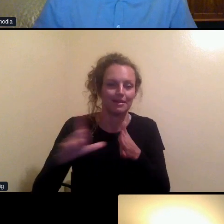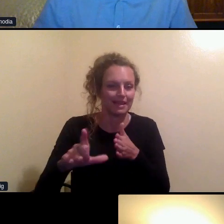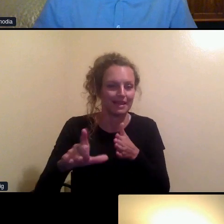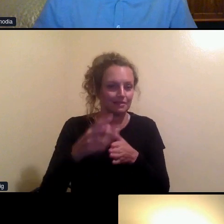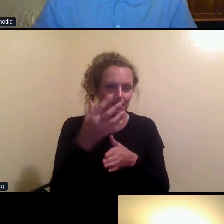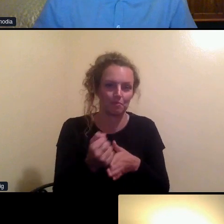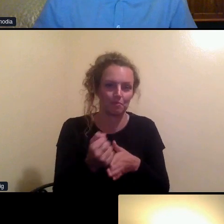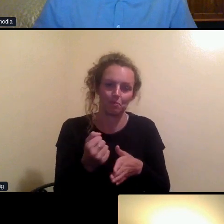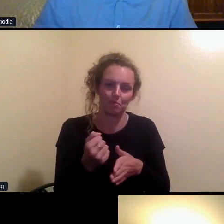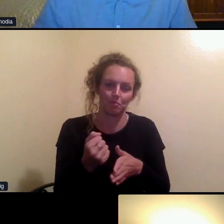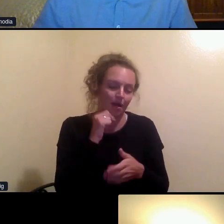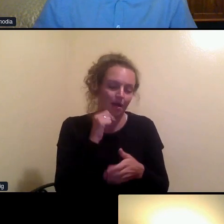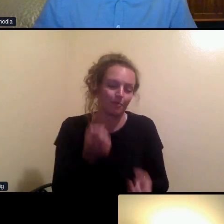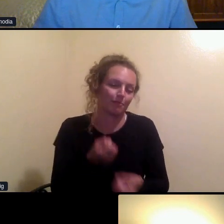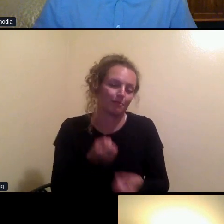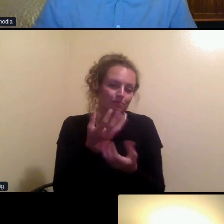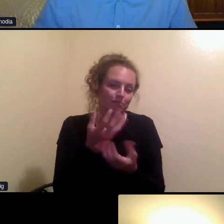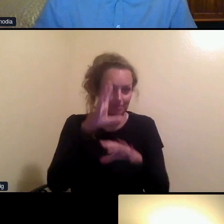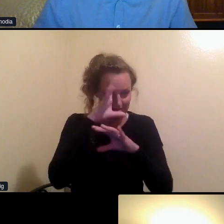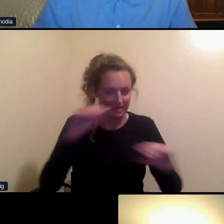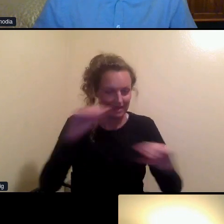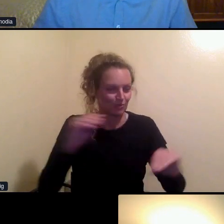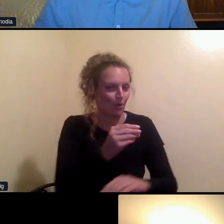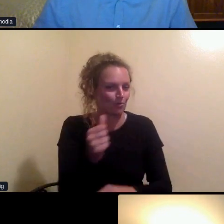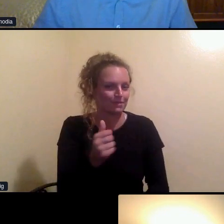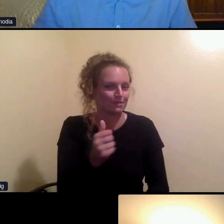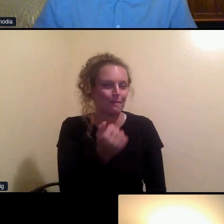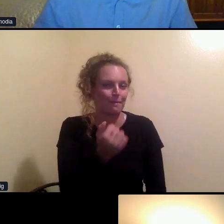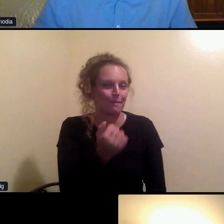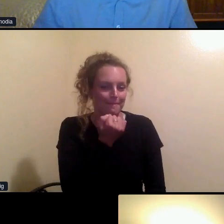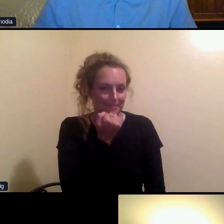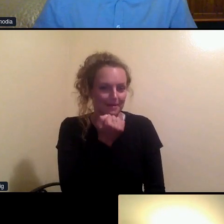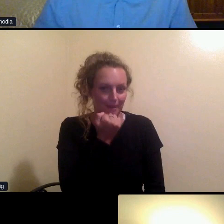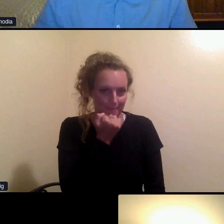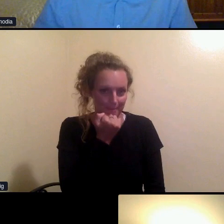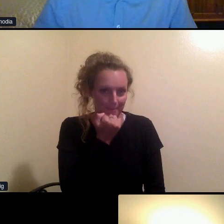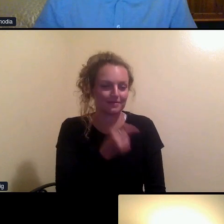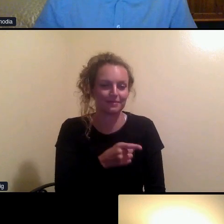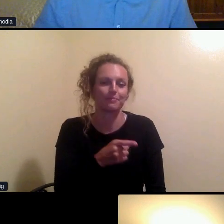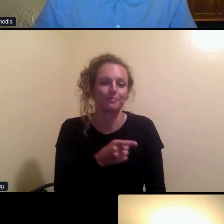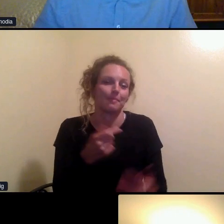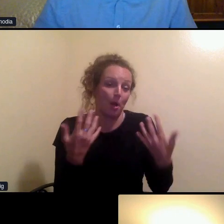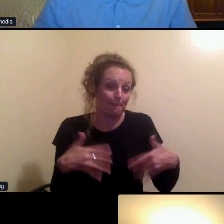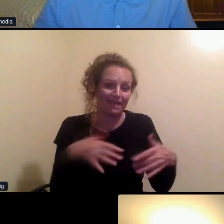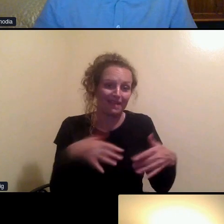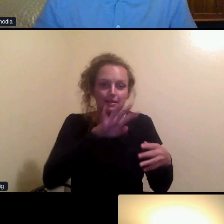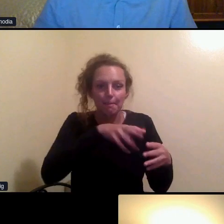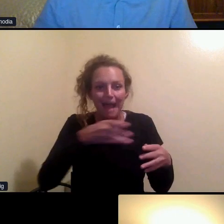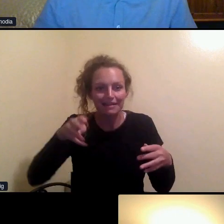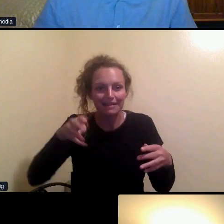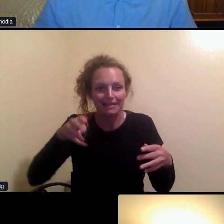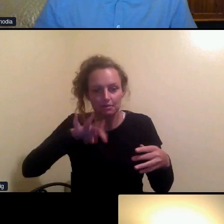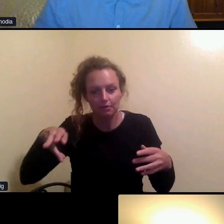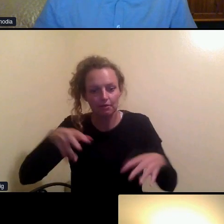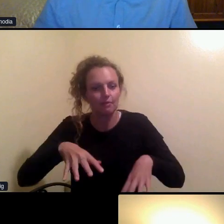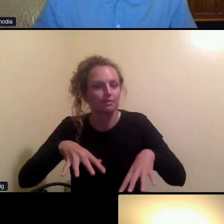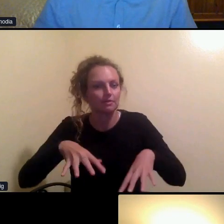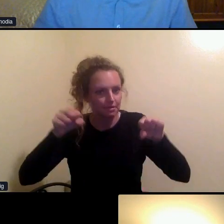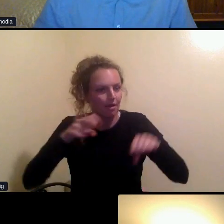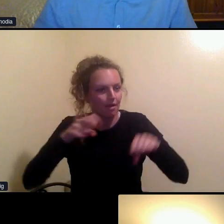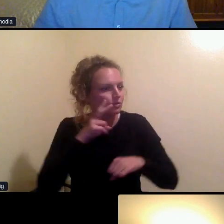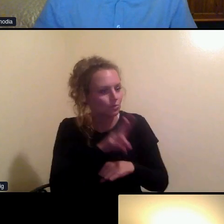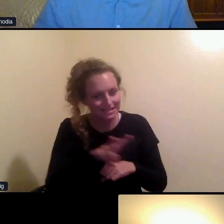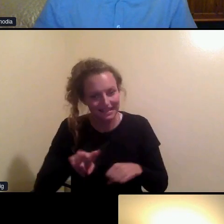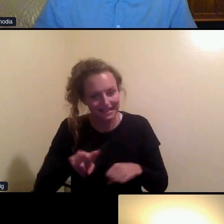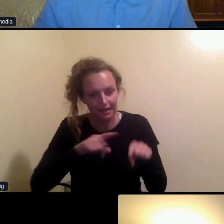I can kind of quantify some of this ROI kind of on a larger scale and really on a